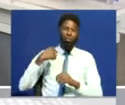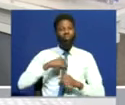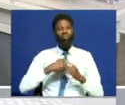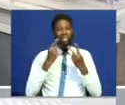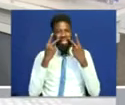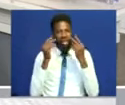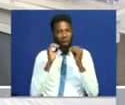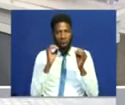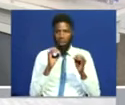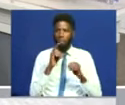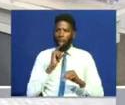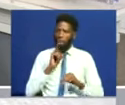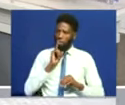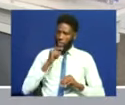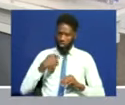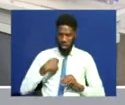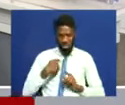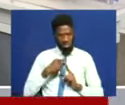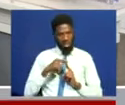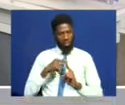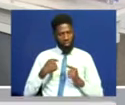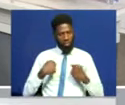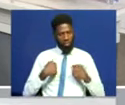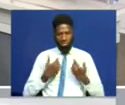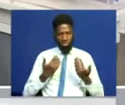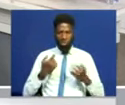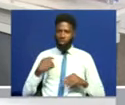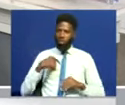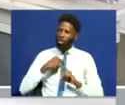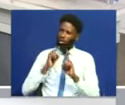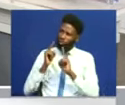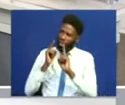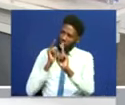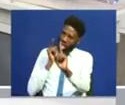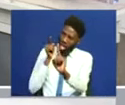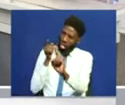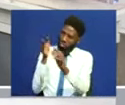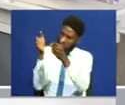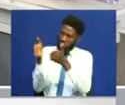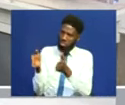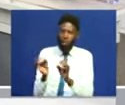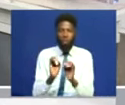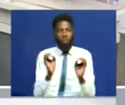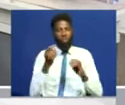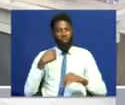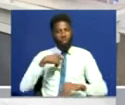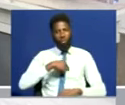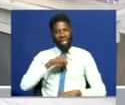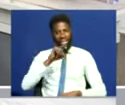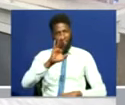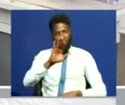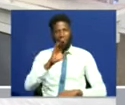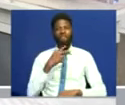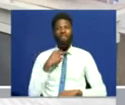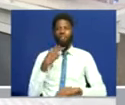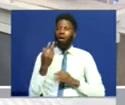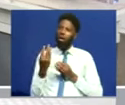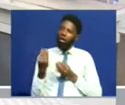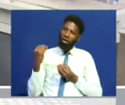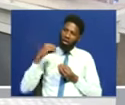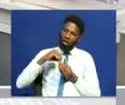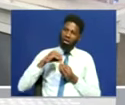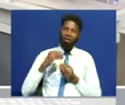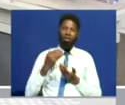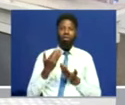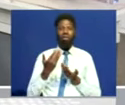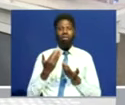I'm a good man, so it's not me. Then we are not speaking to you when we speak about these issues. We need your voice to add on to us in